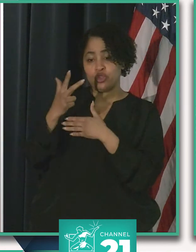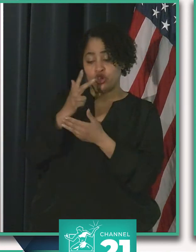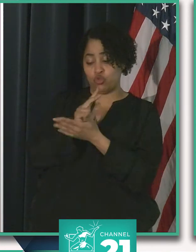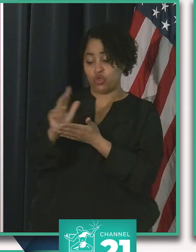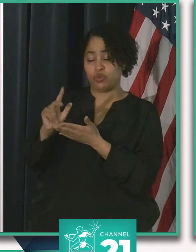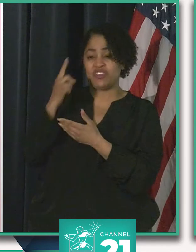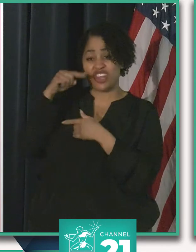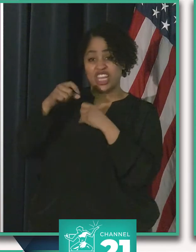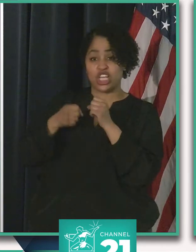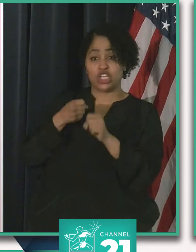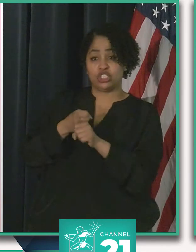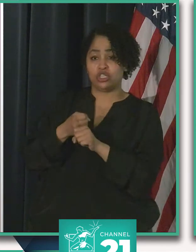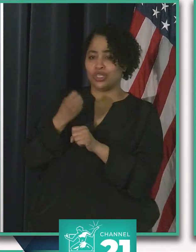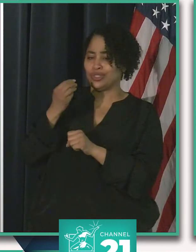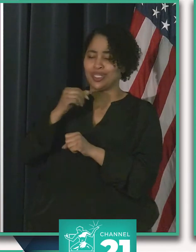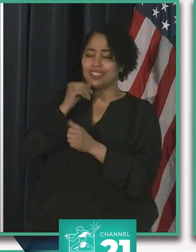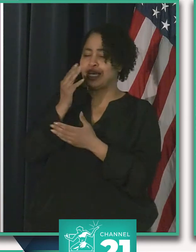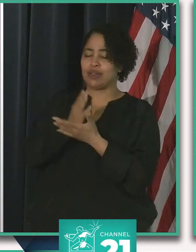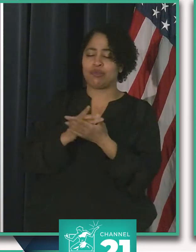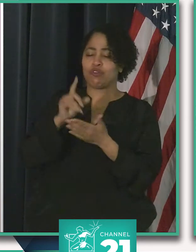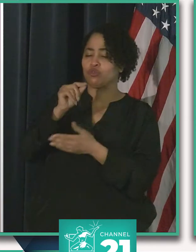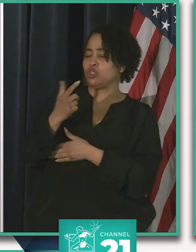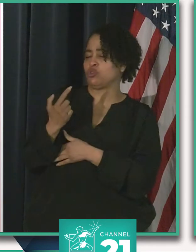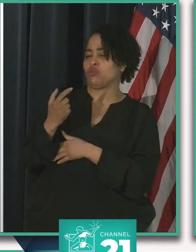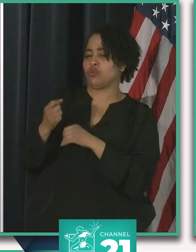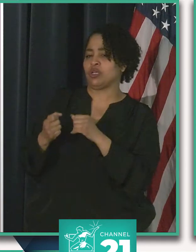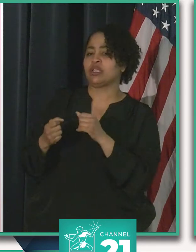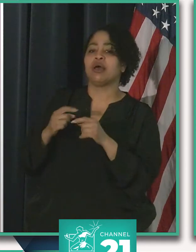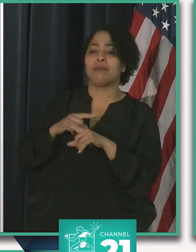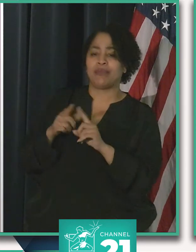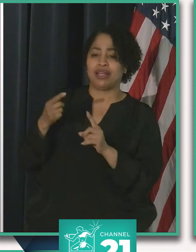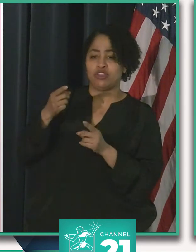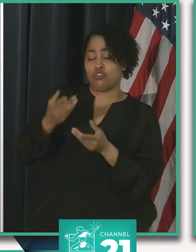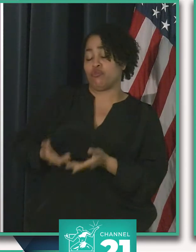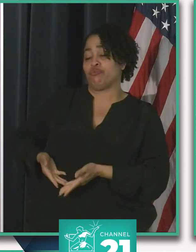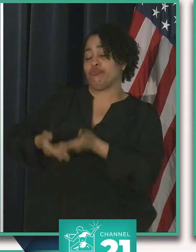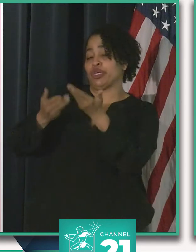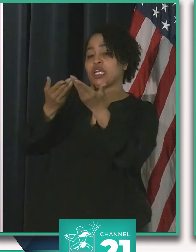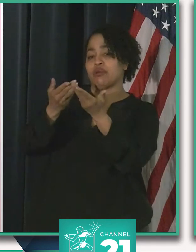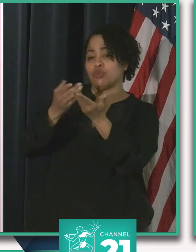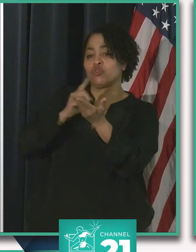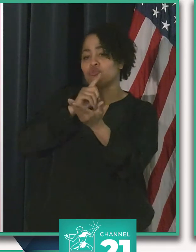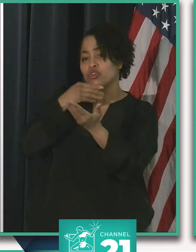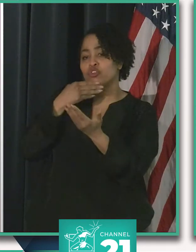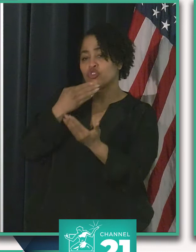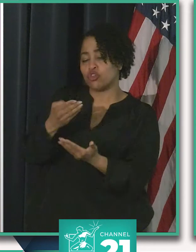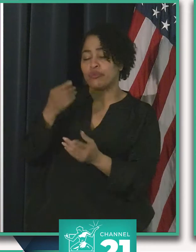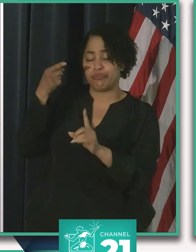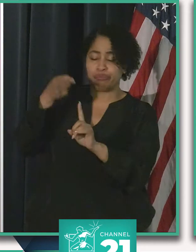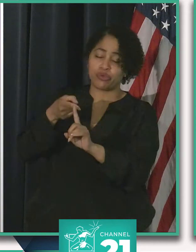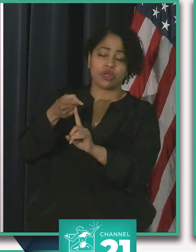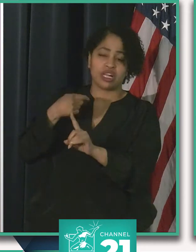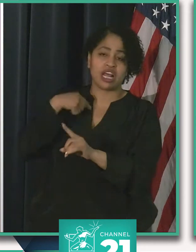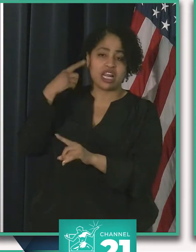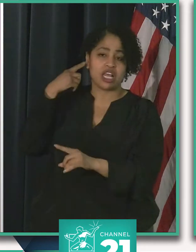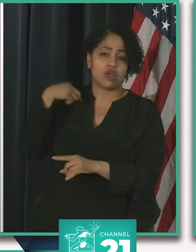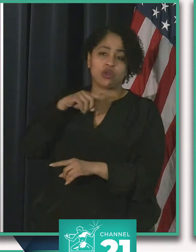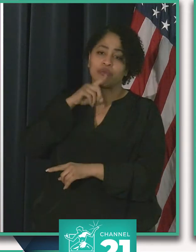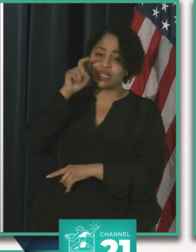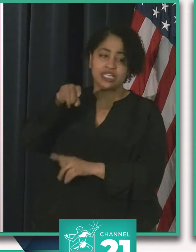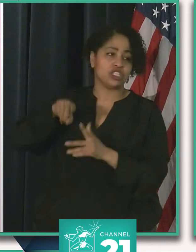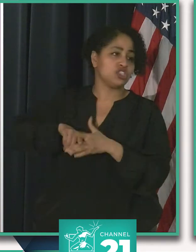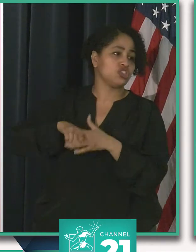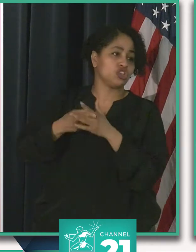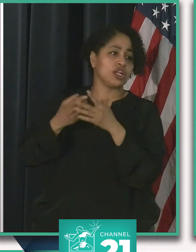not going to be a part of our program in 2021. But again, I think you bring up a really good point, and I think we really need to start